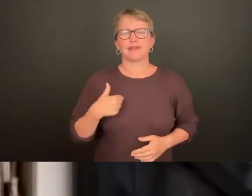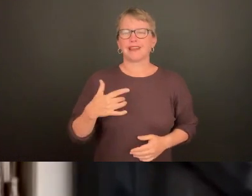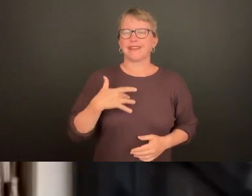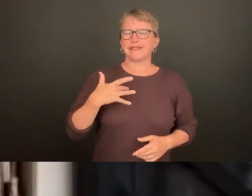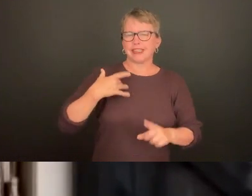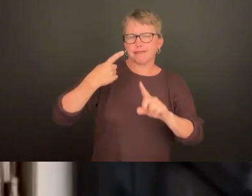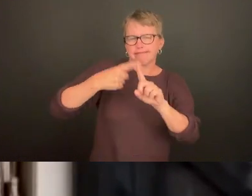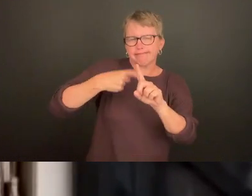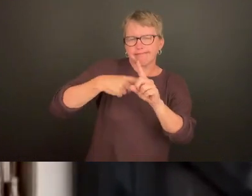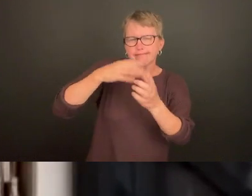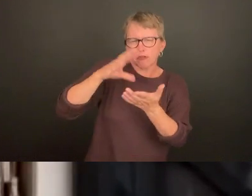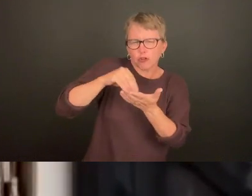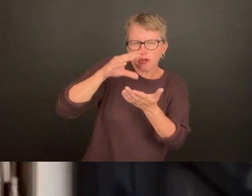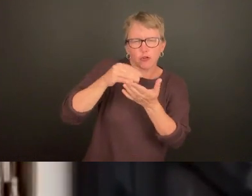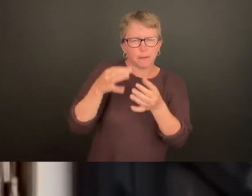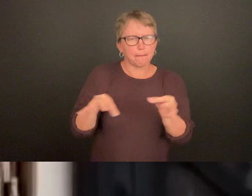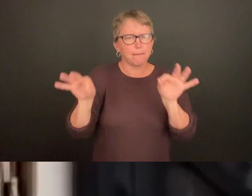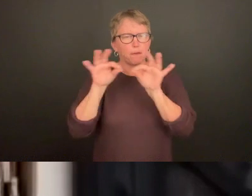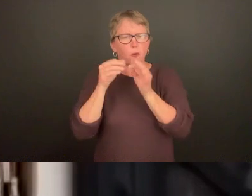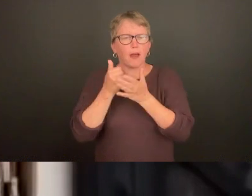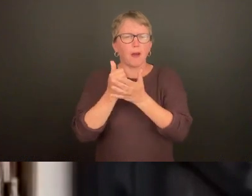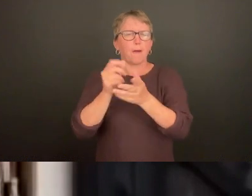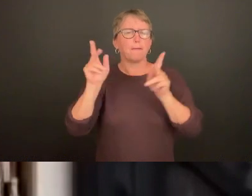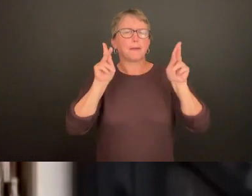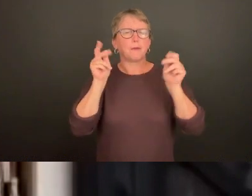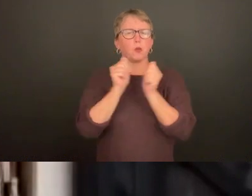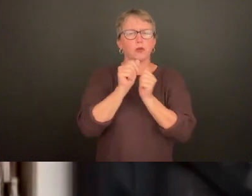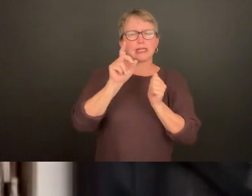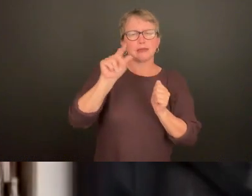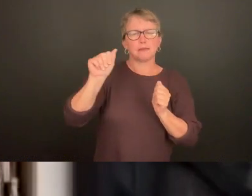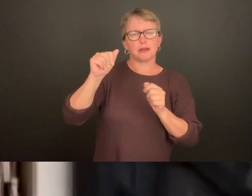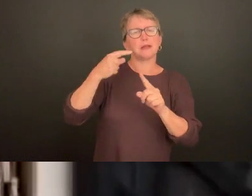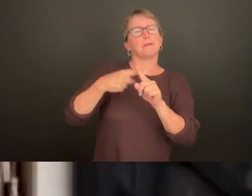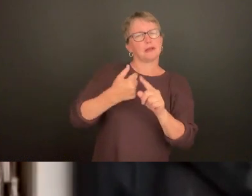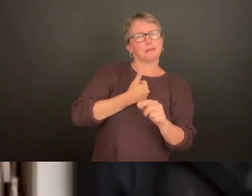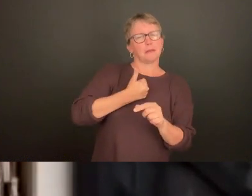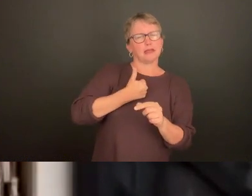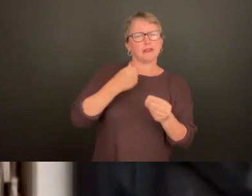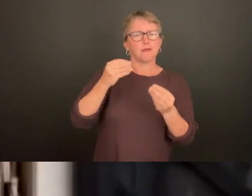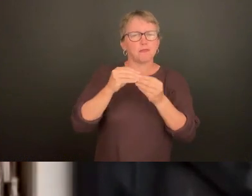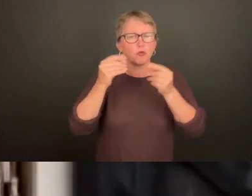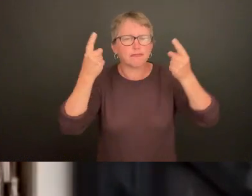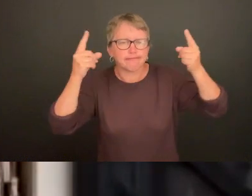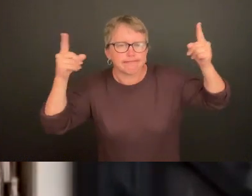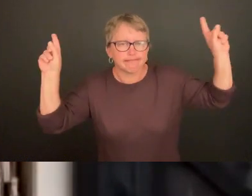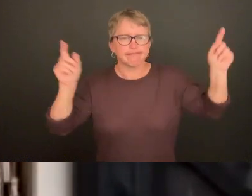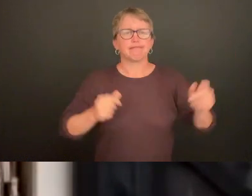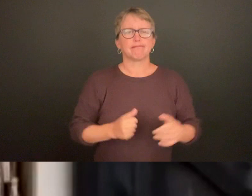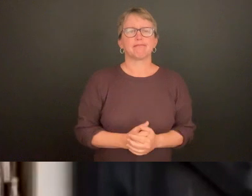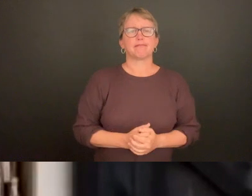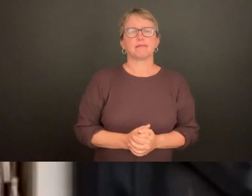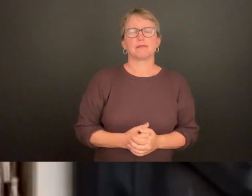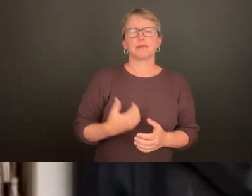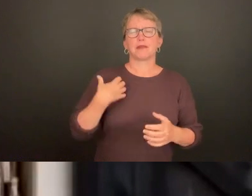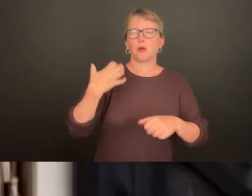the foundation for supporting our my webinar. Technically, I think